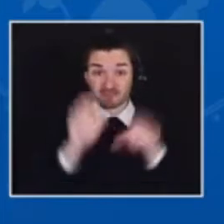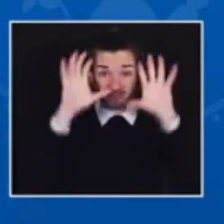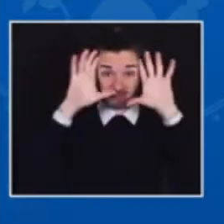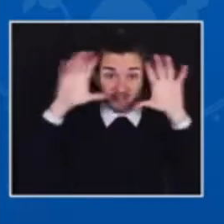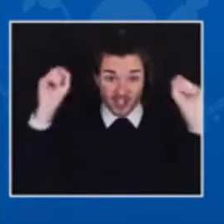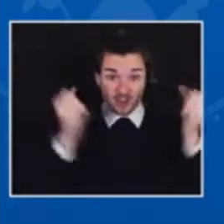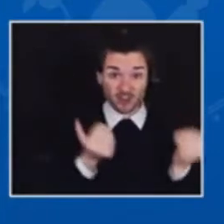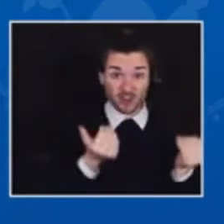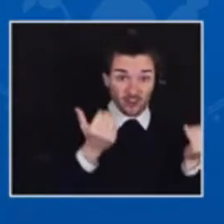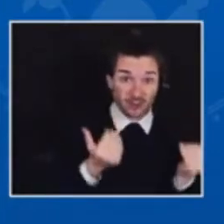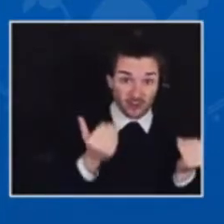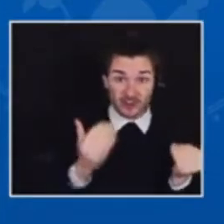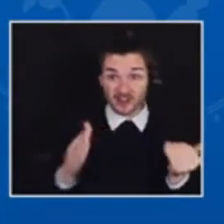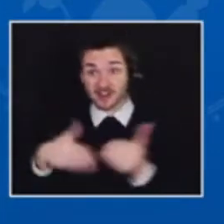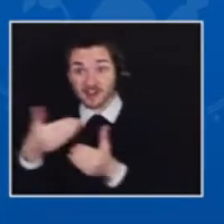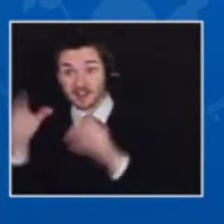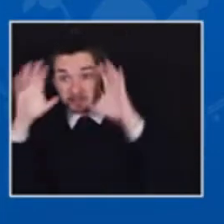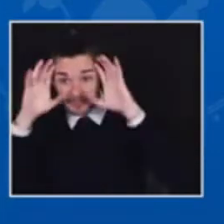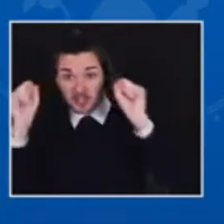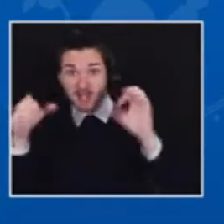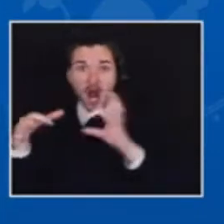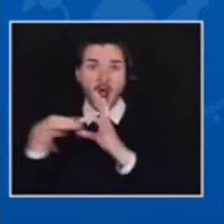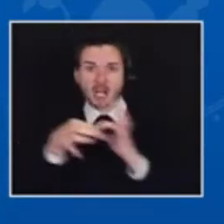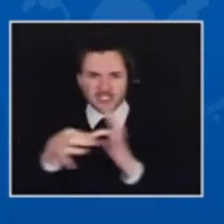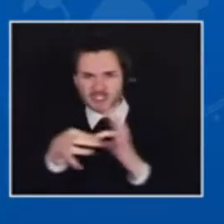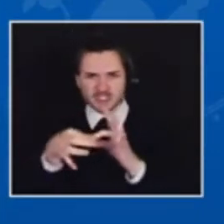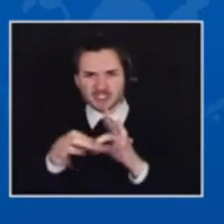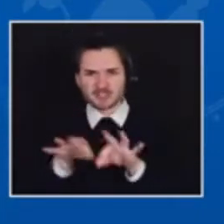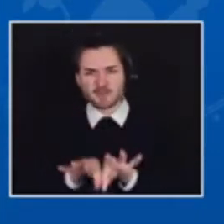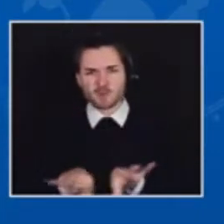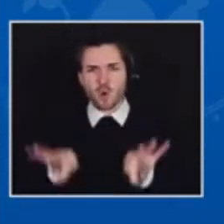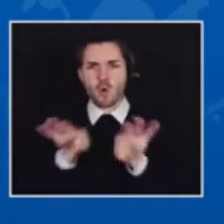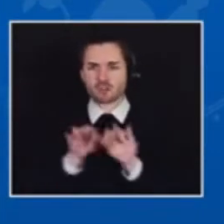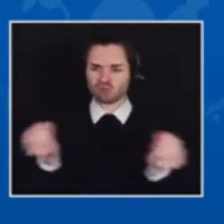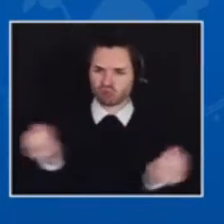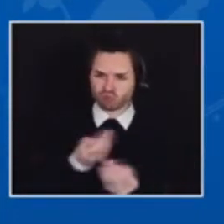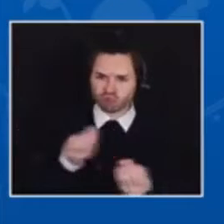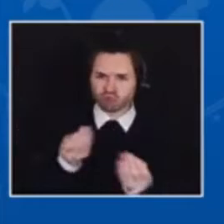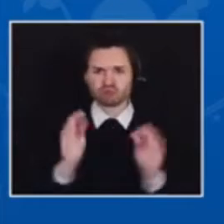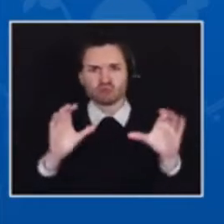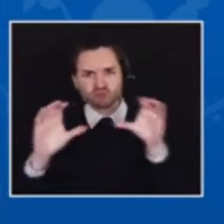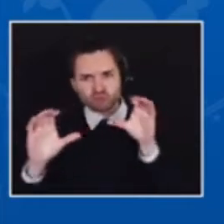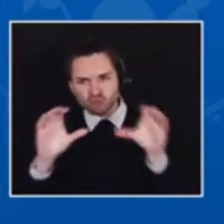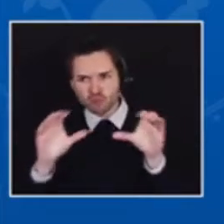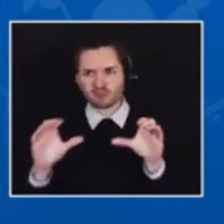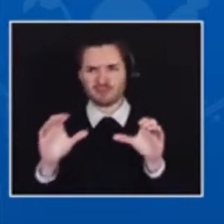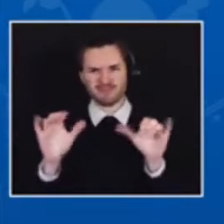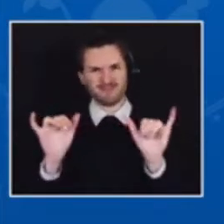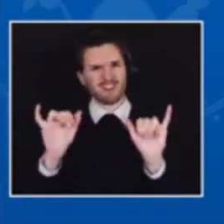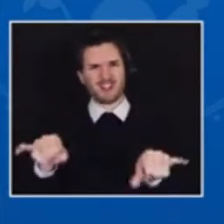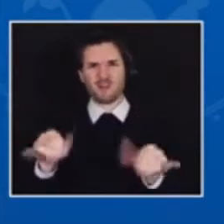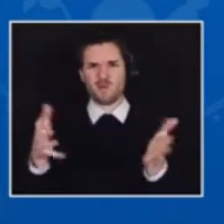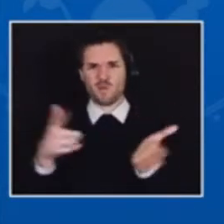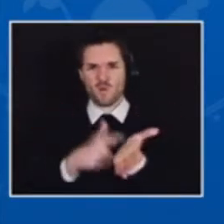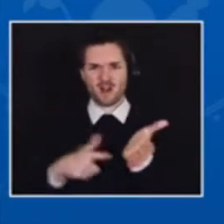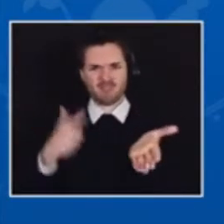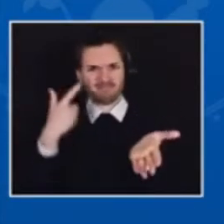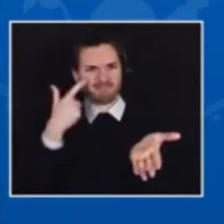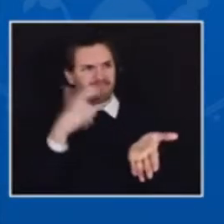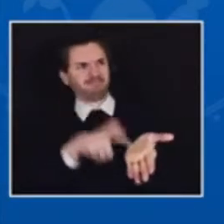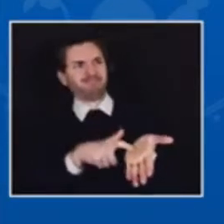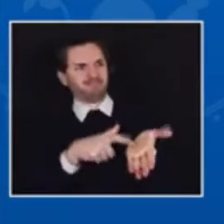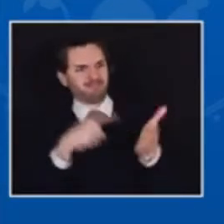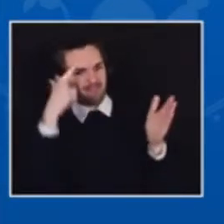from uh the post ascertainment environment that we should be in right now in terms of regularized contact and regular contact